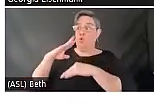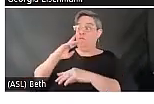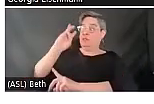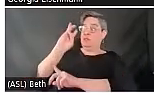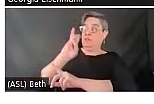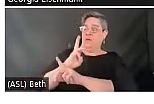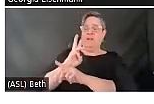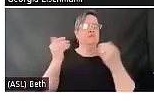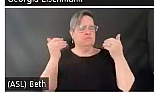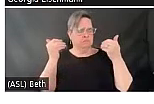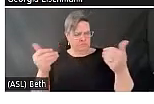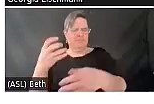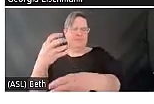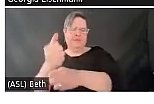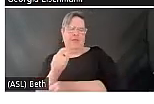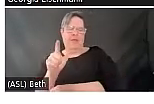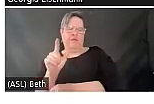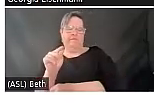influenza vaccine.